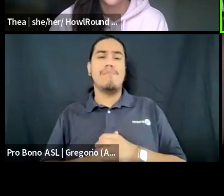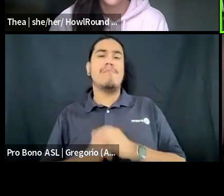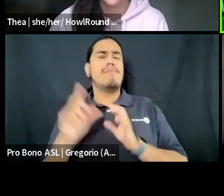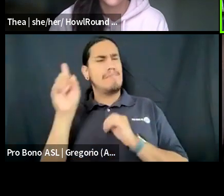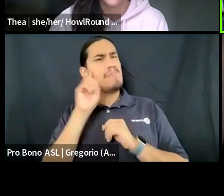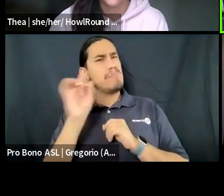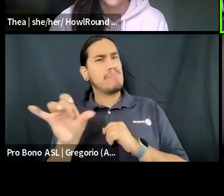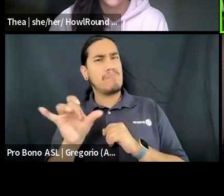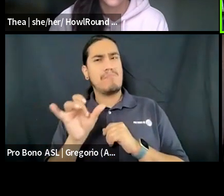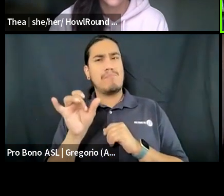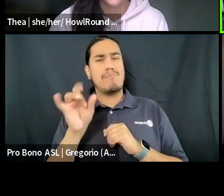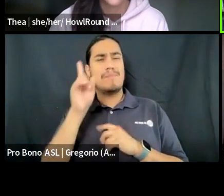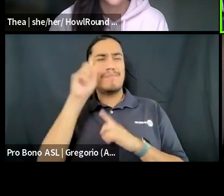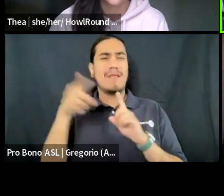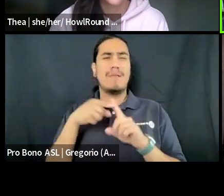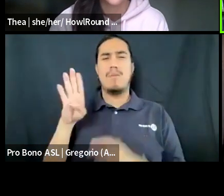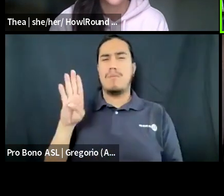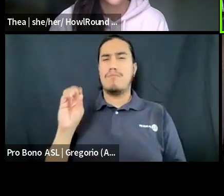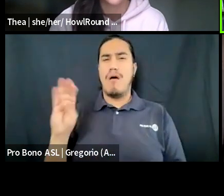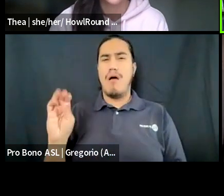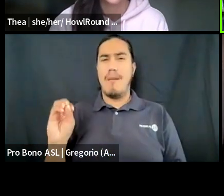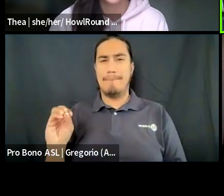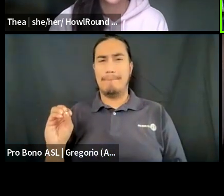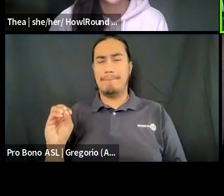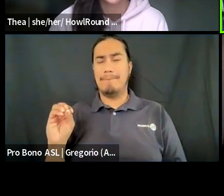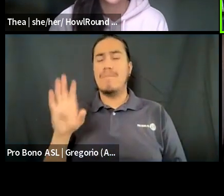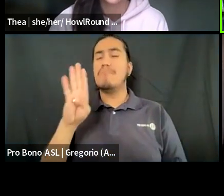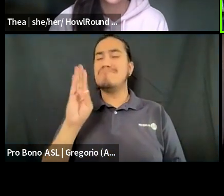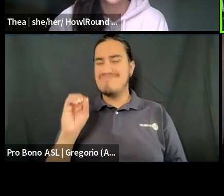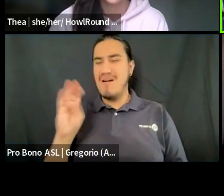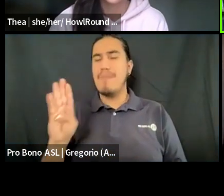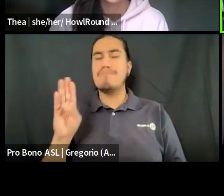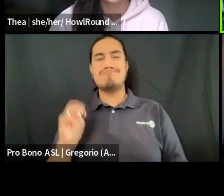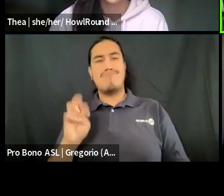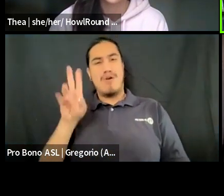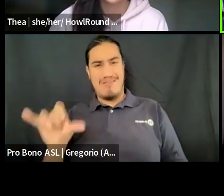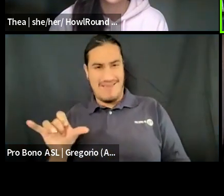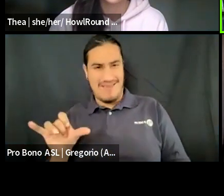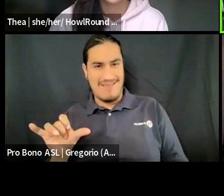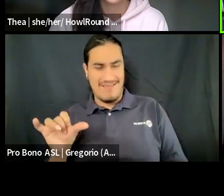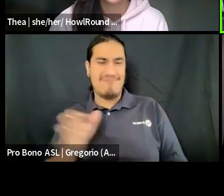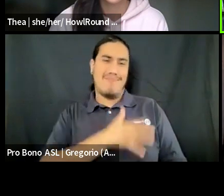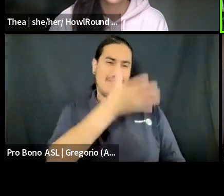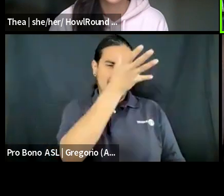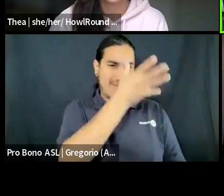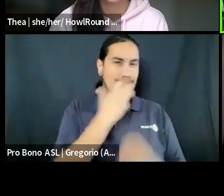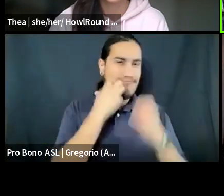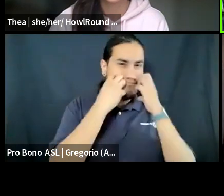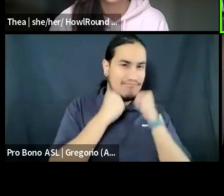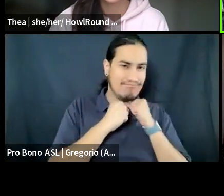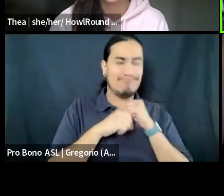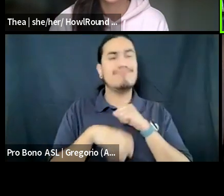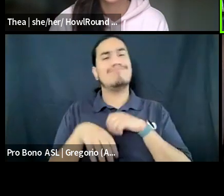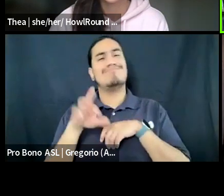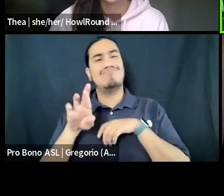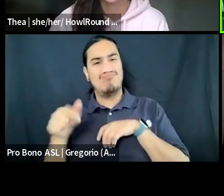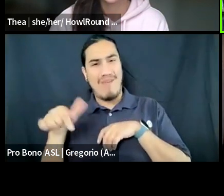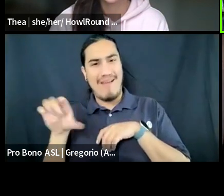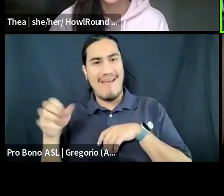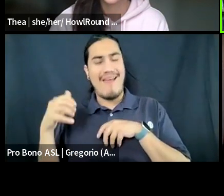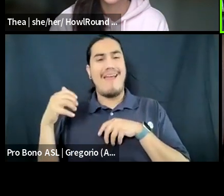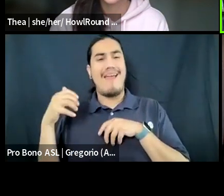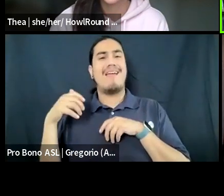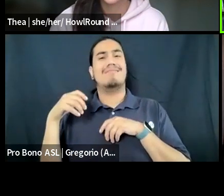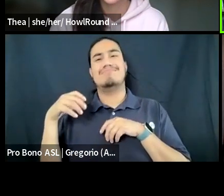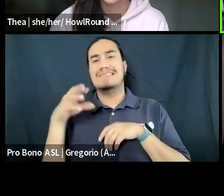I think about Bob Marley a lot because he used to play a lot when I was, my dad just loves Bob Marley and a lot of reggae, you know, from like the